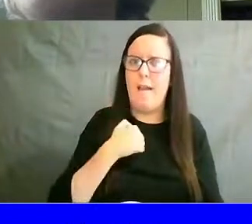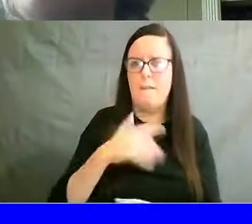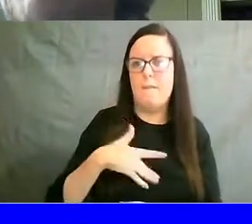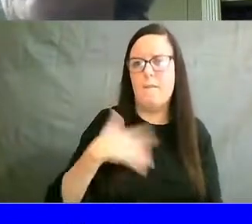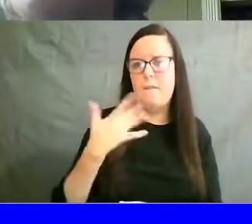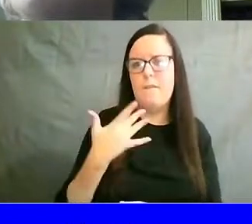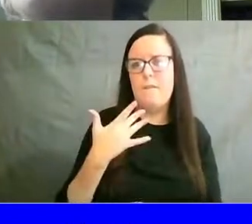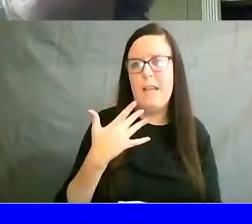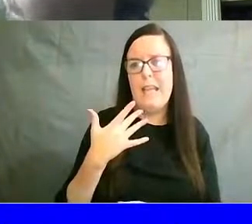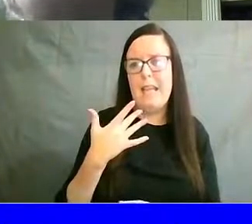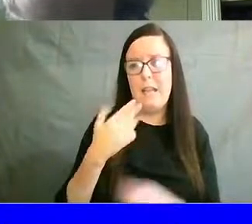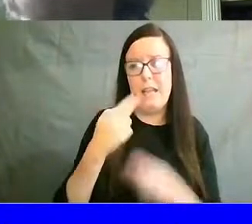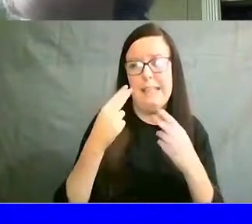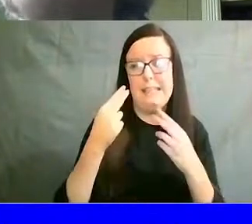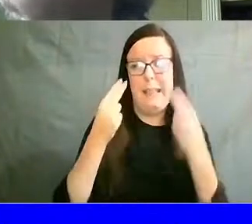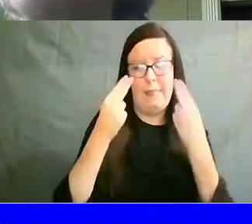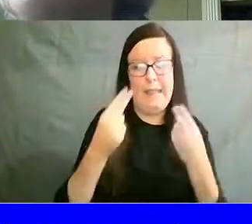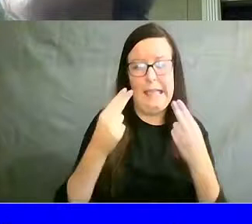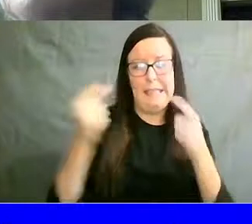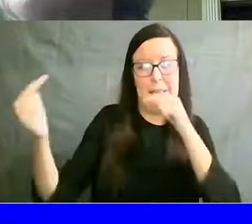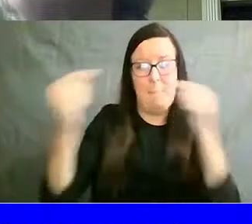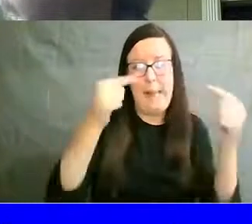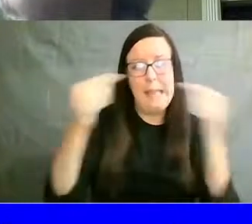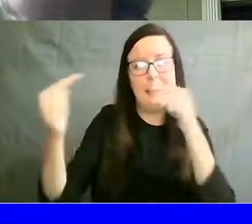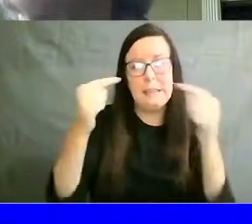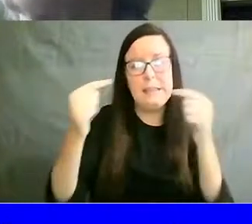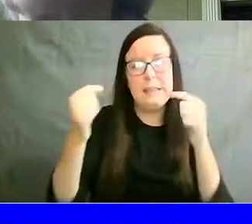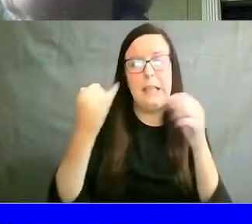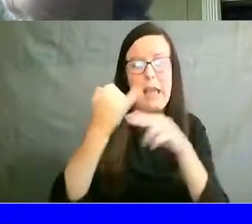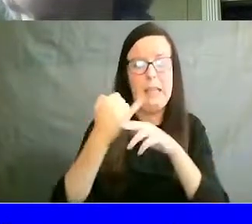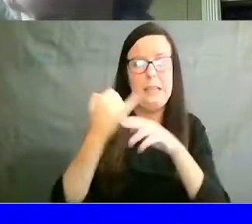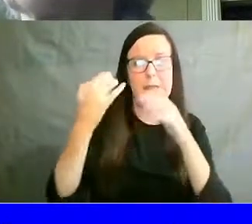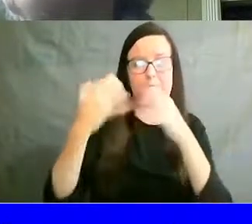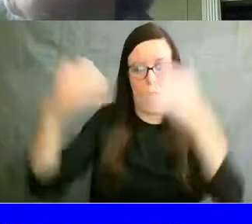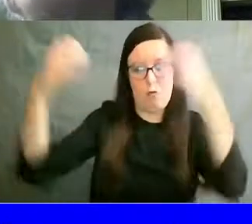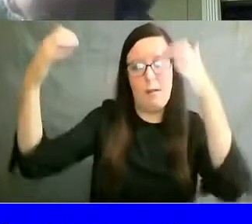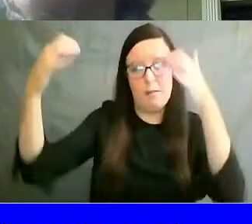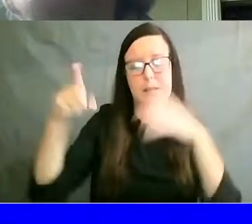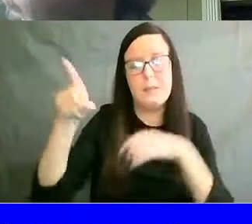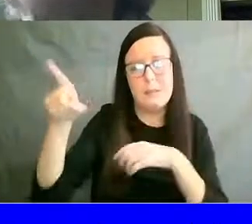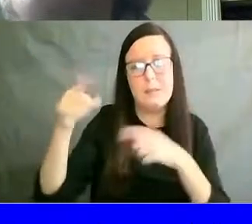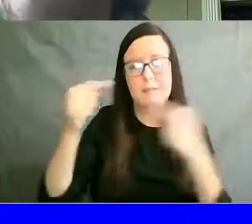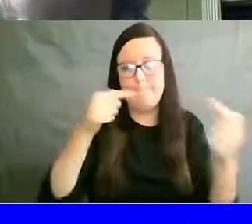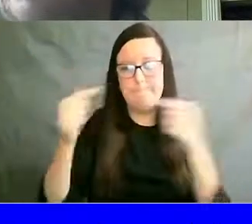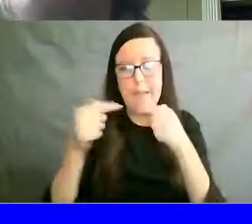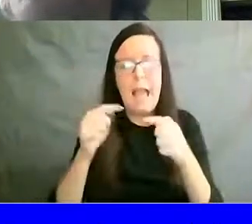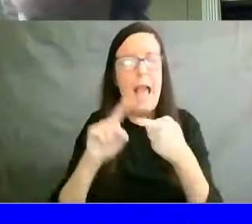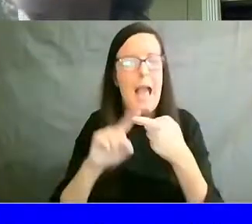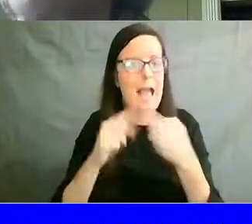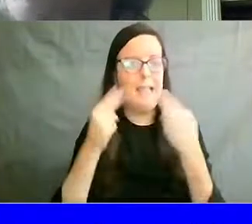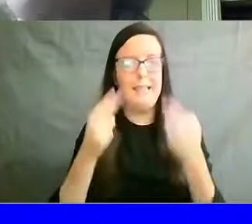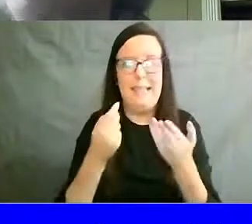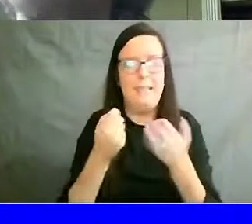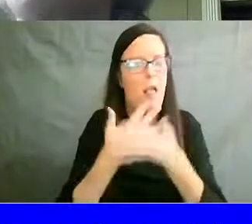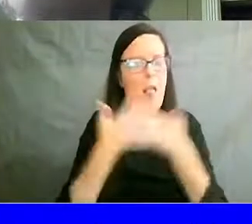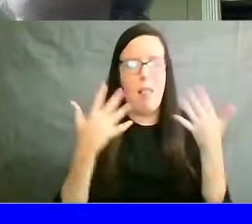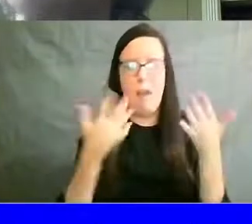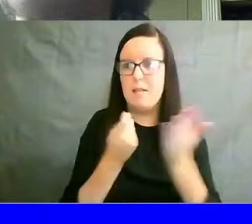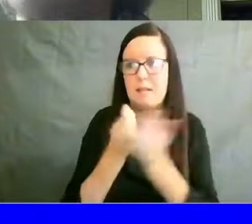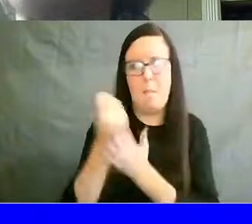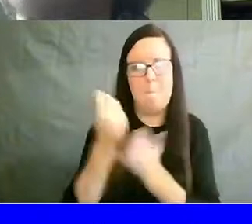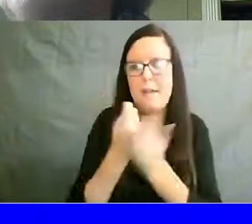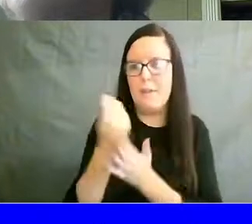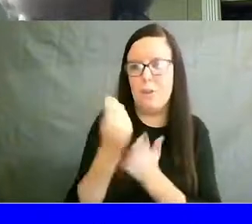that debate in the Oireachtas before the committee, and certainly a lot of submissions need to be made on that point, particularly on